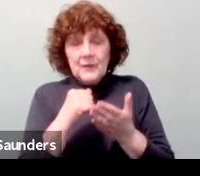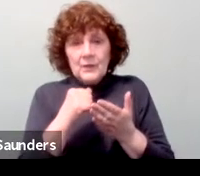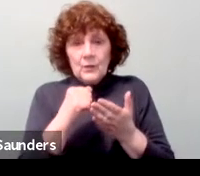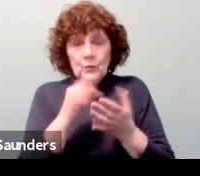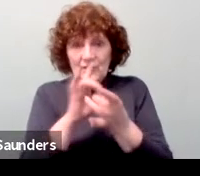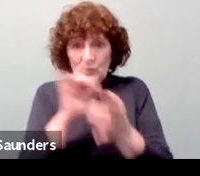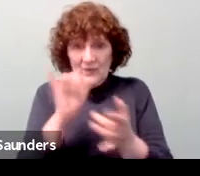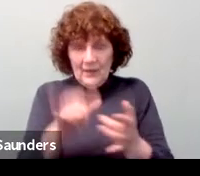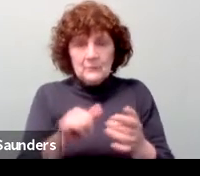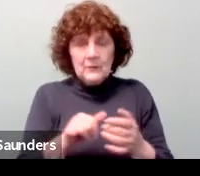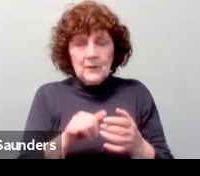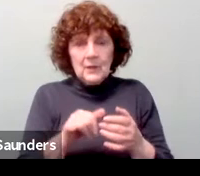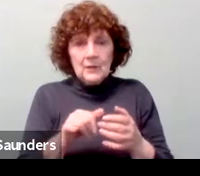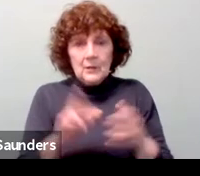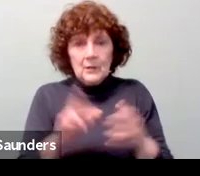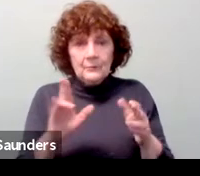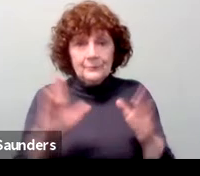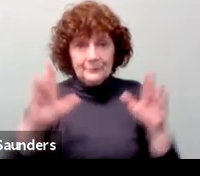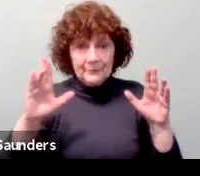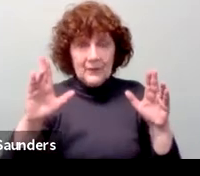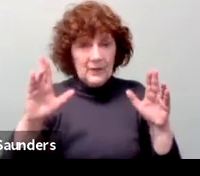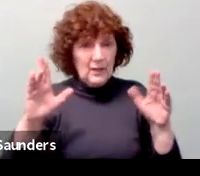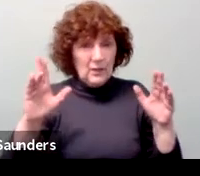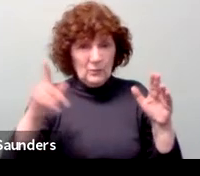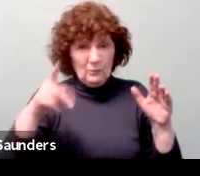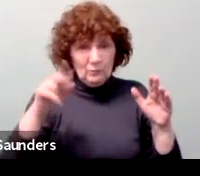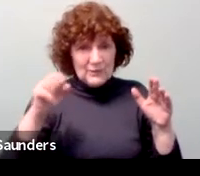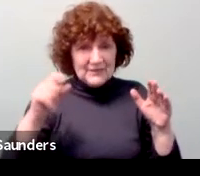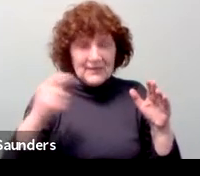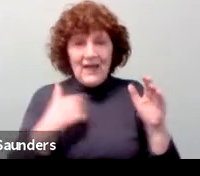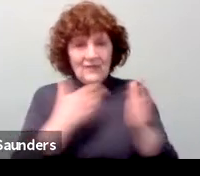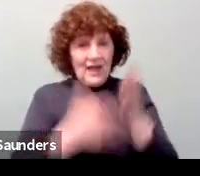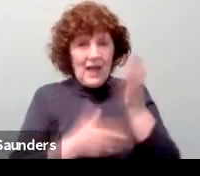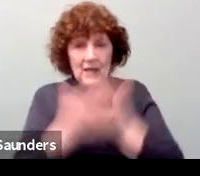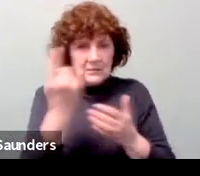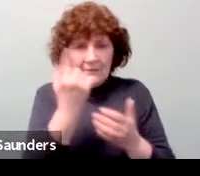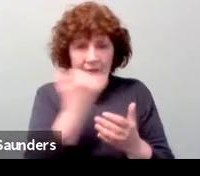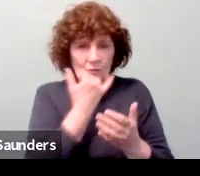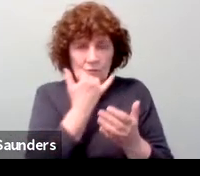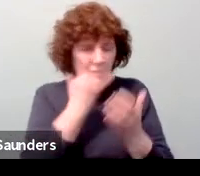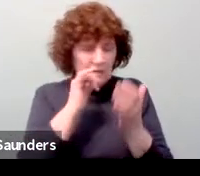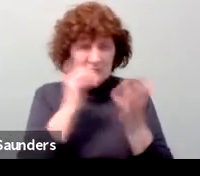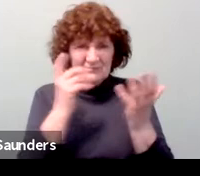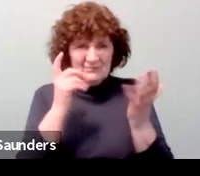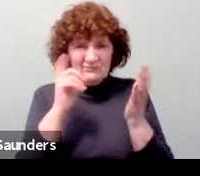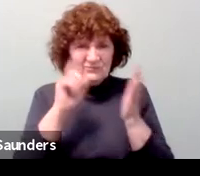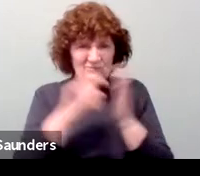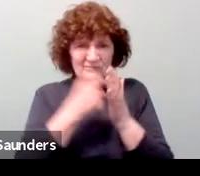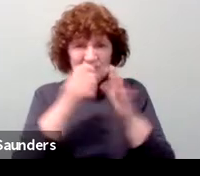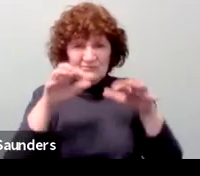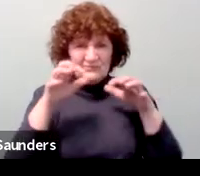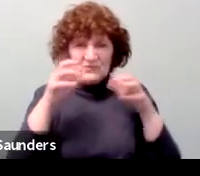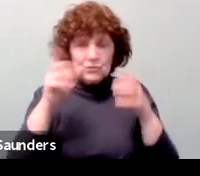priest who has blemished hands shouldn't raise his hands in front of the Jewish